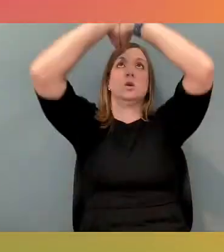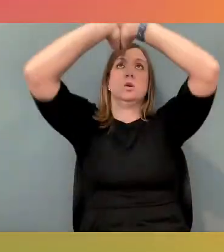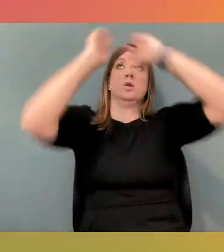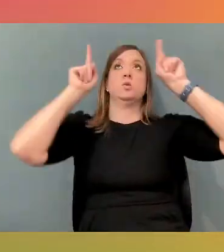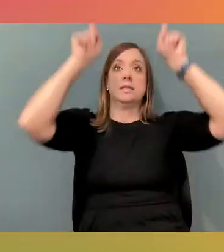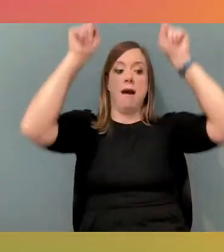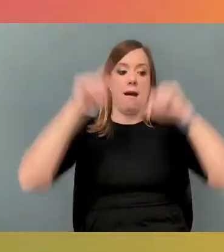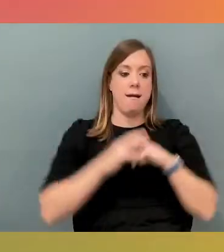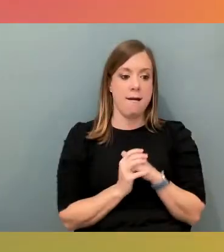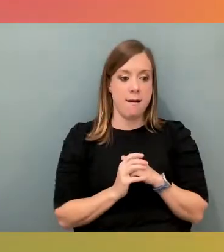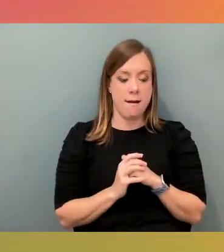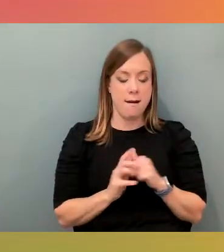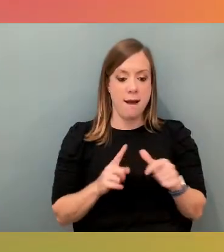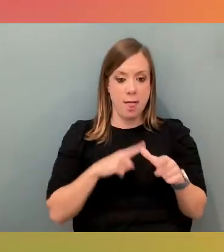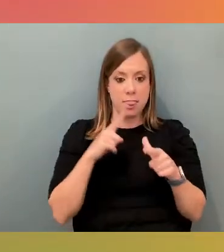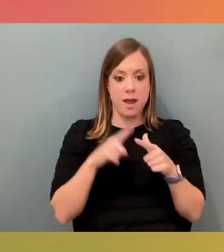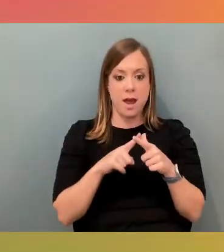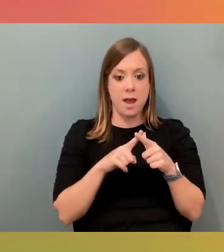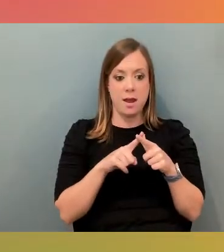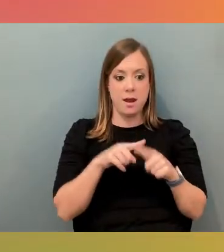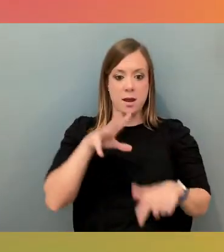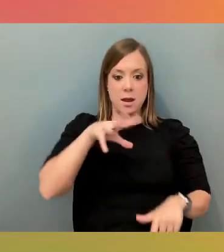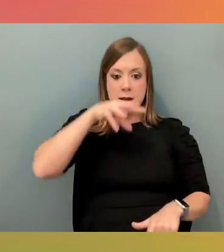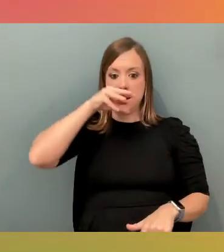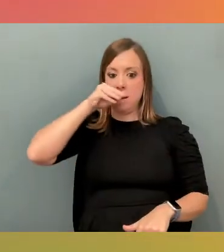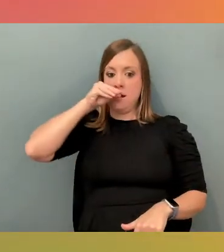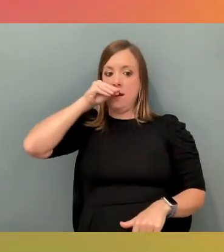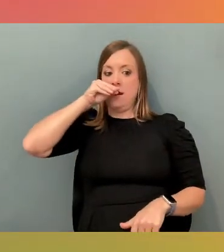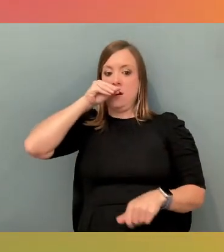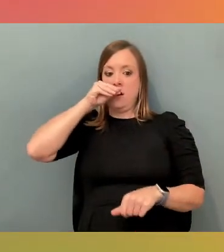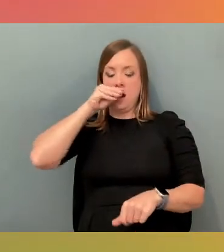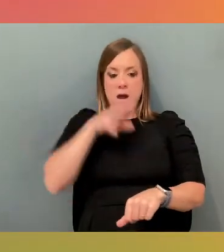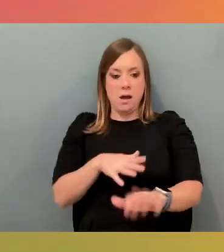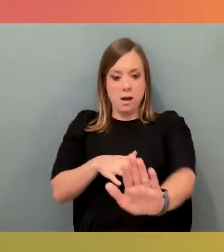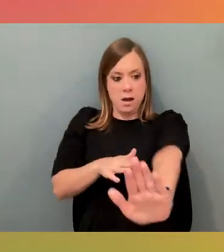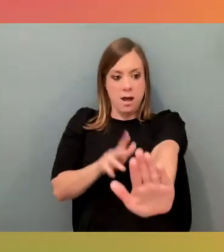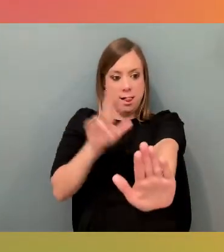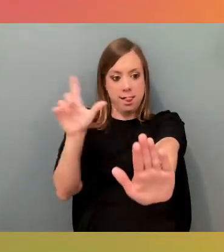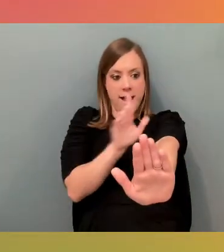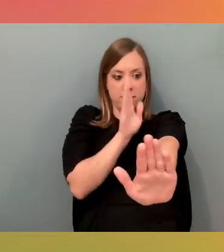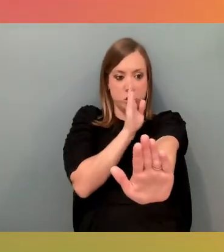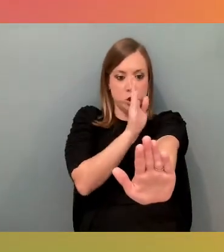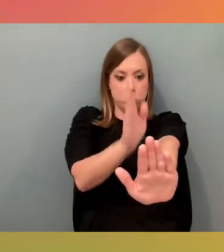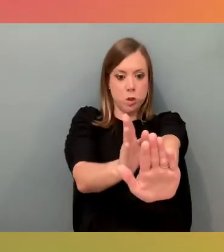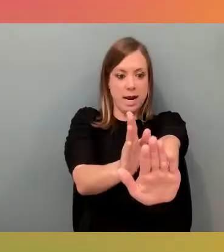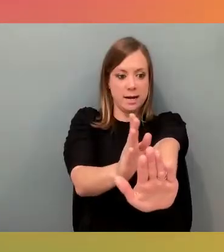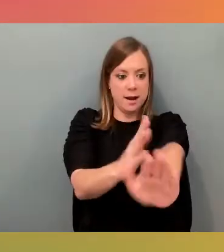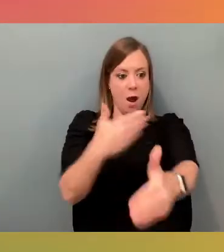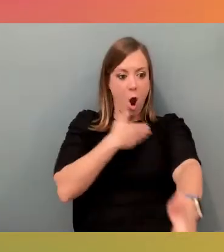Inhale, and as you exhale, find your way to your half split, passive or active for 1 breath.